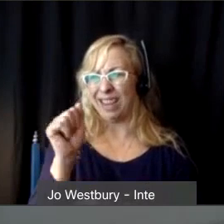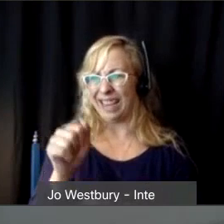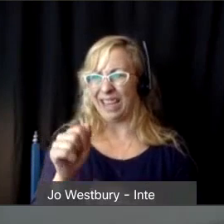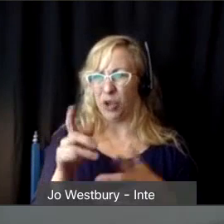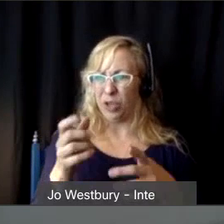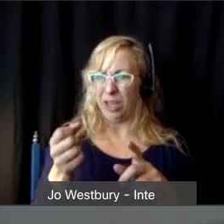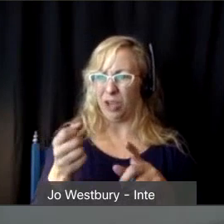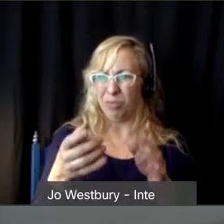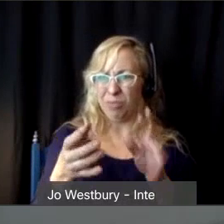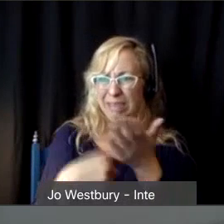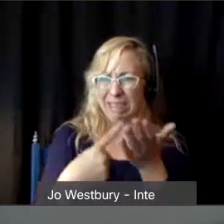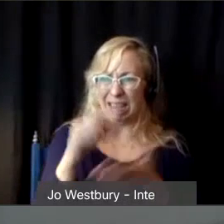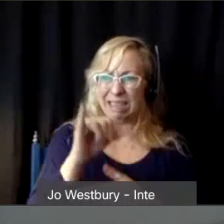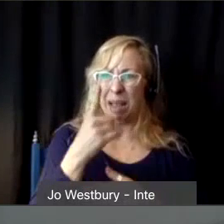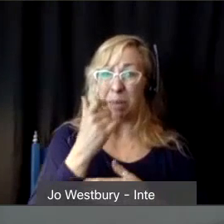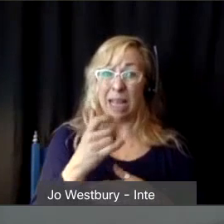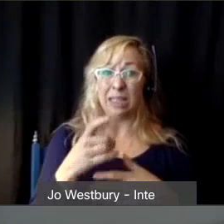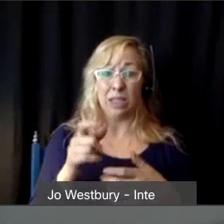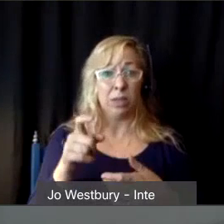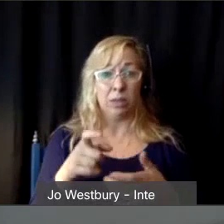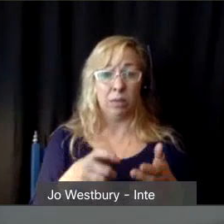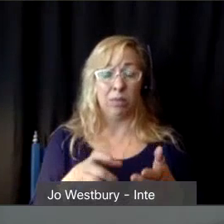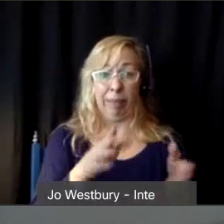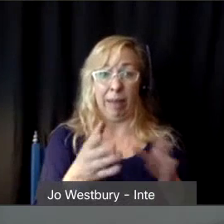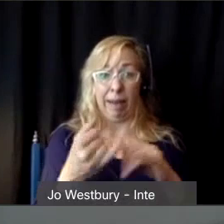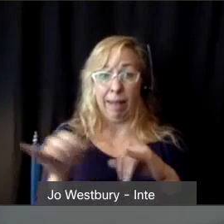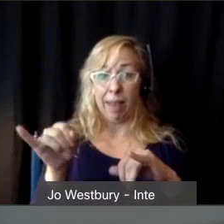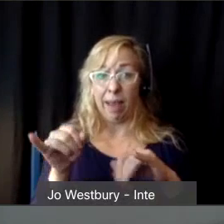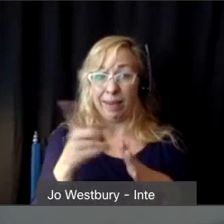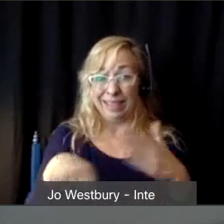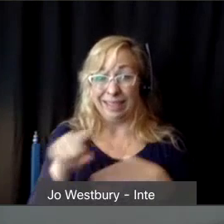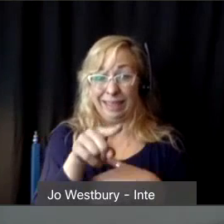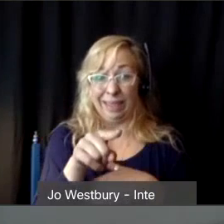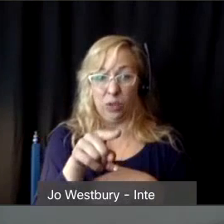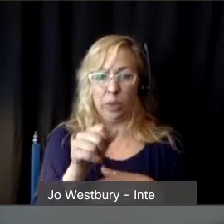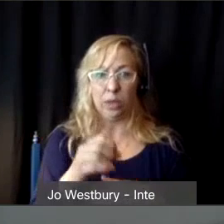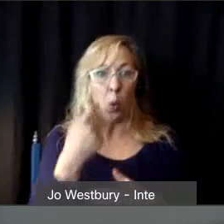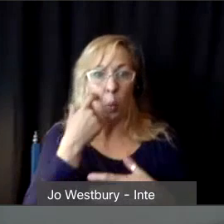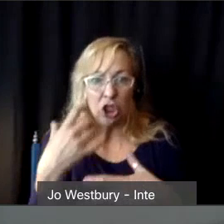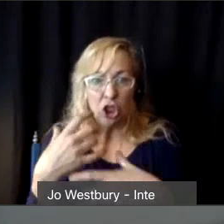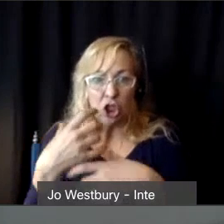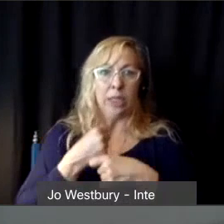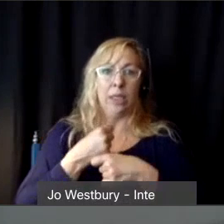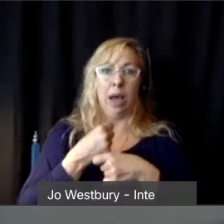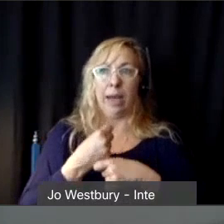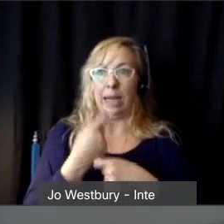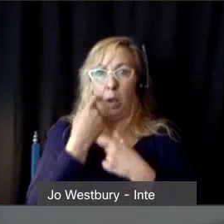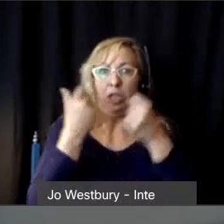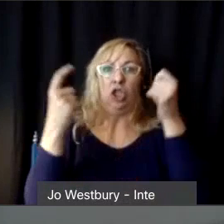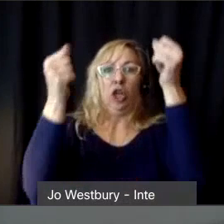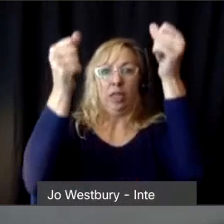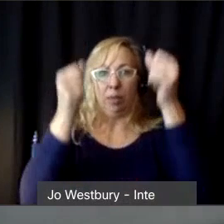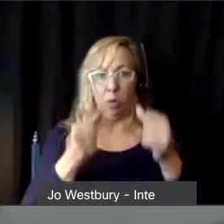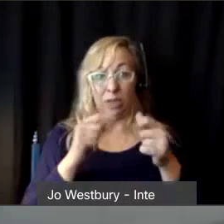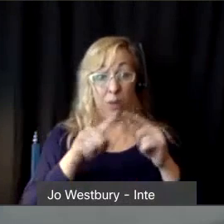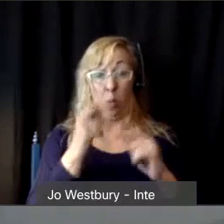week. And as I say, we received it yesterday, so we got it out to you as soon as we saw it. But if you could speak to